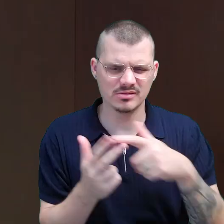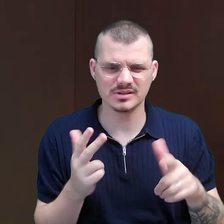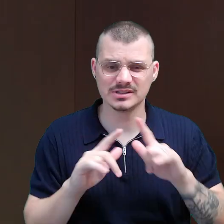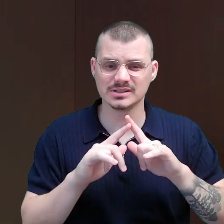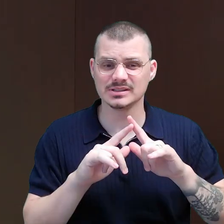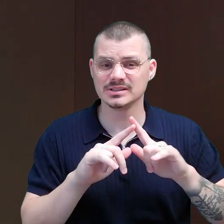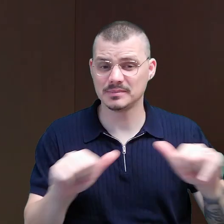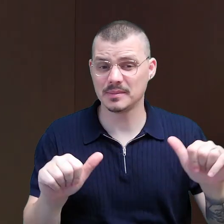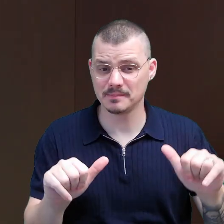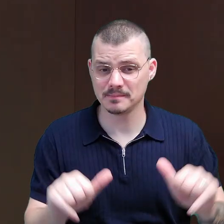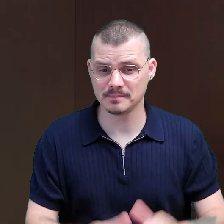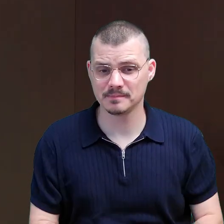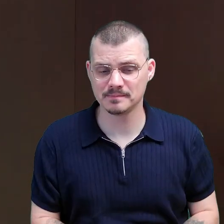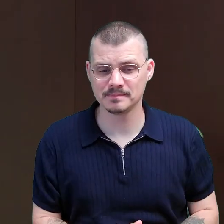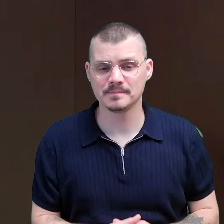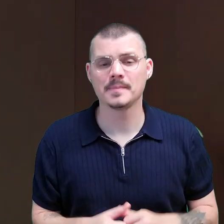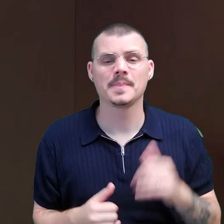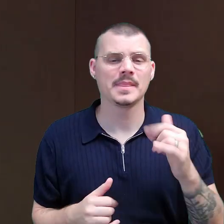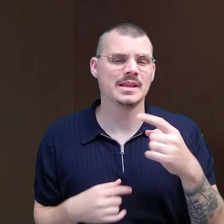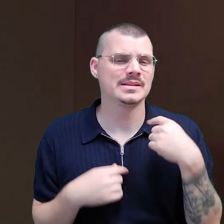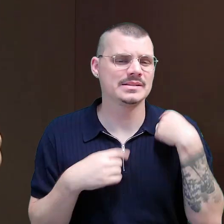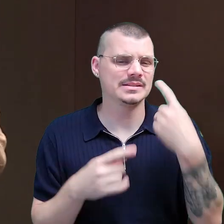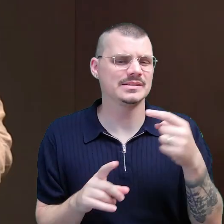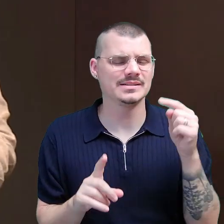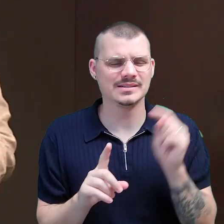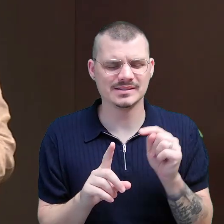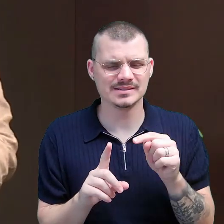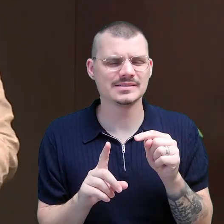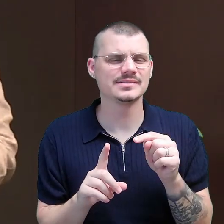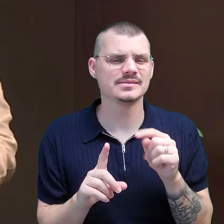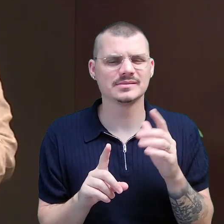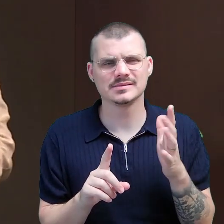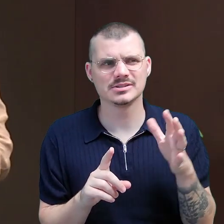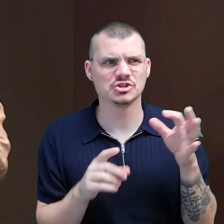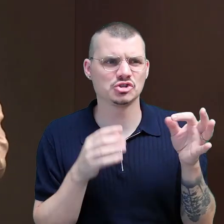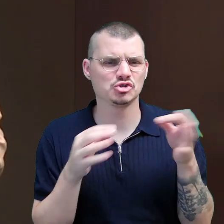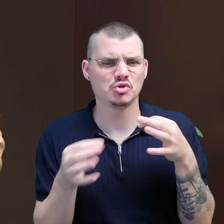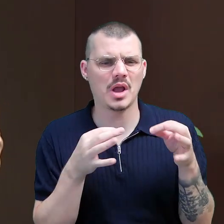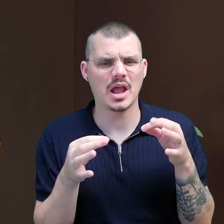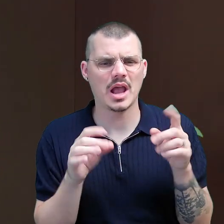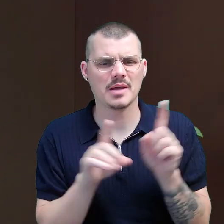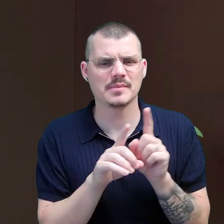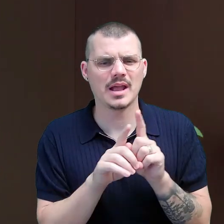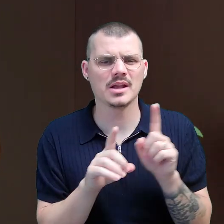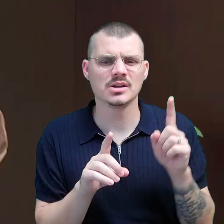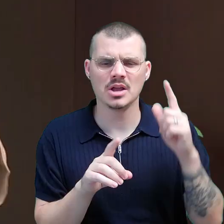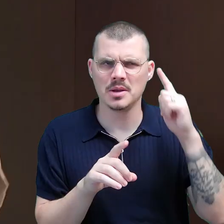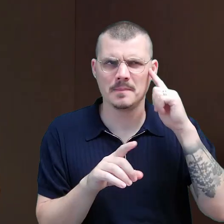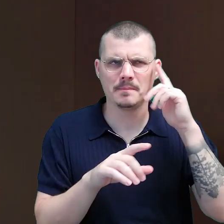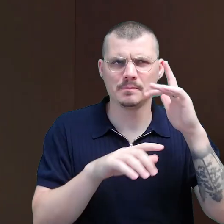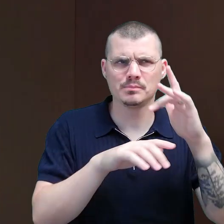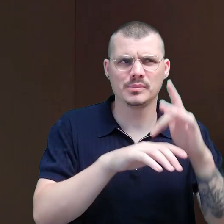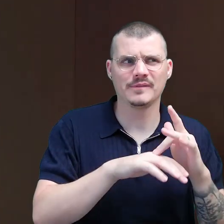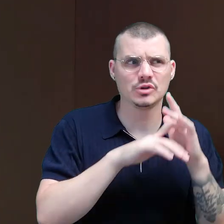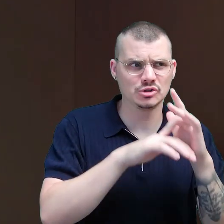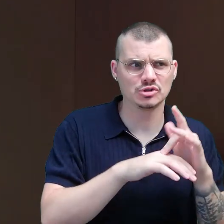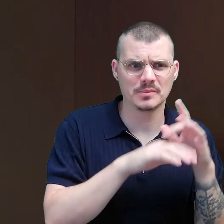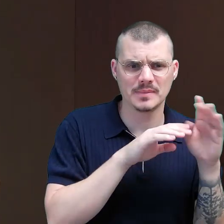time. Now, since this had been kind of described as a perversion